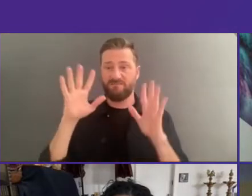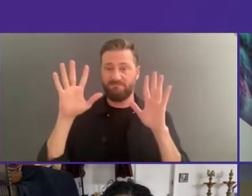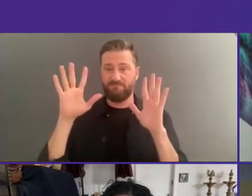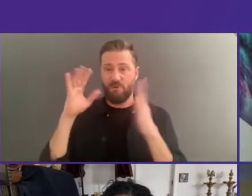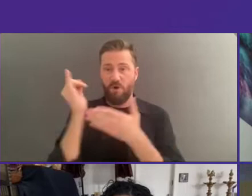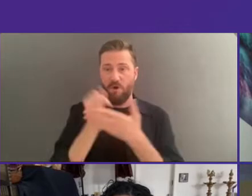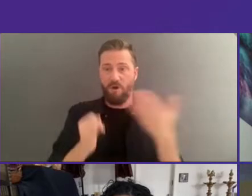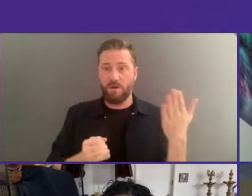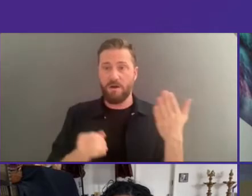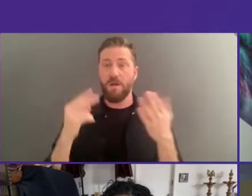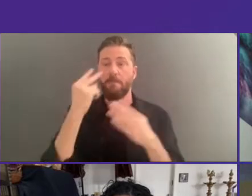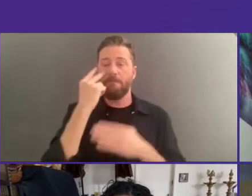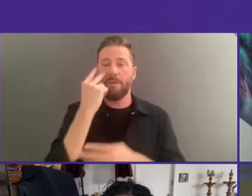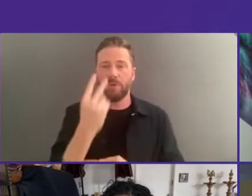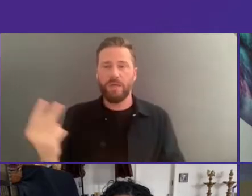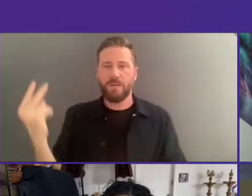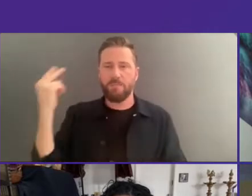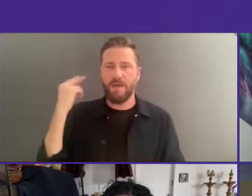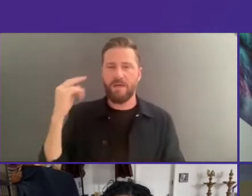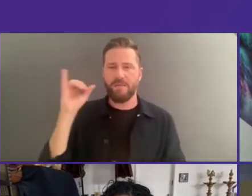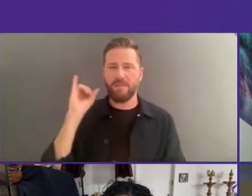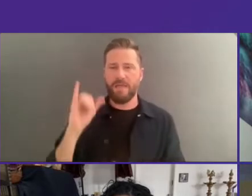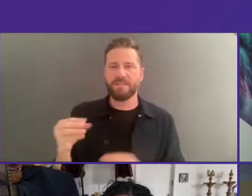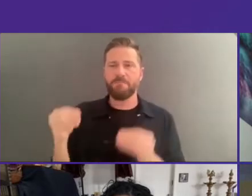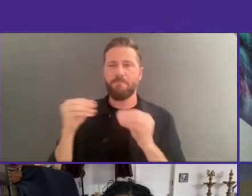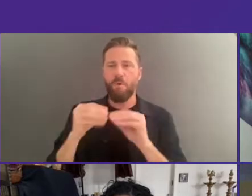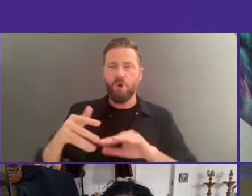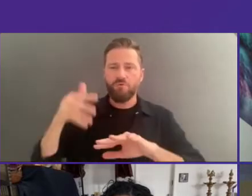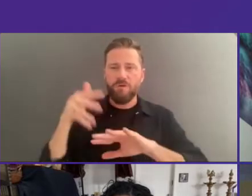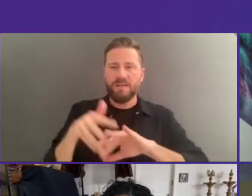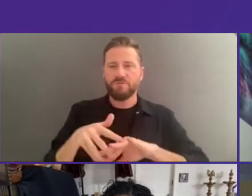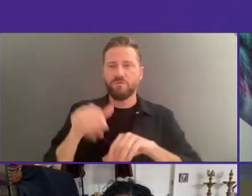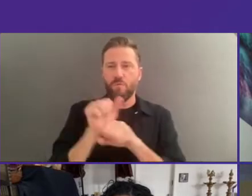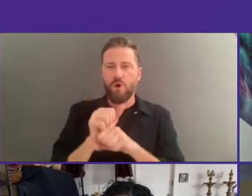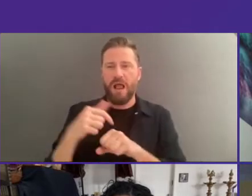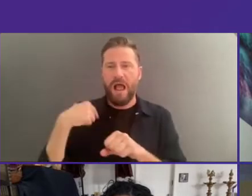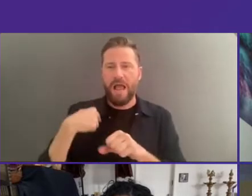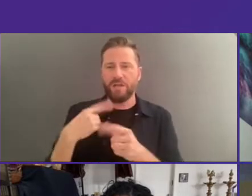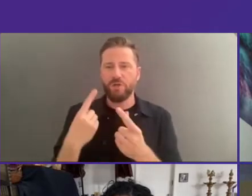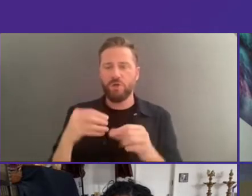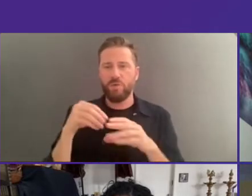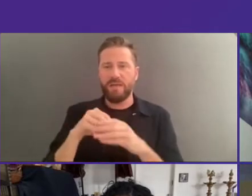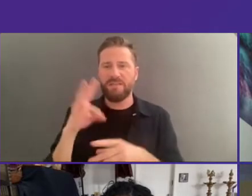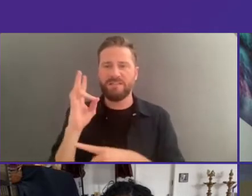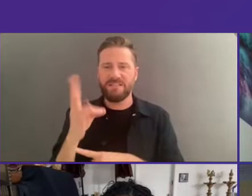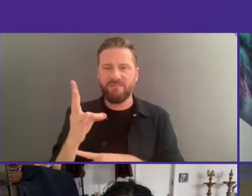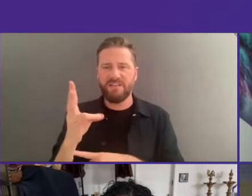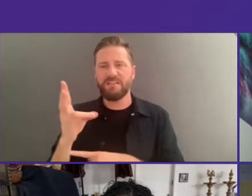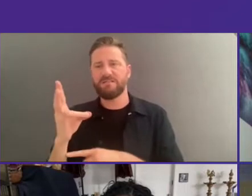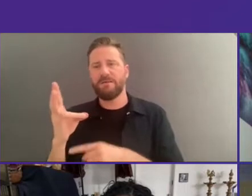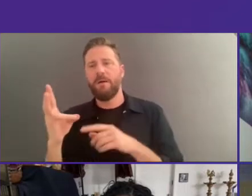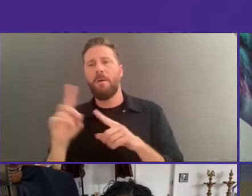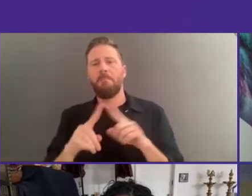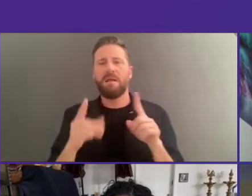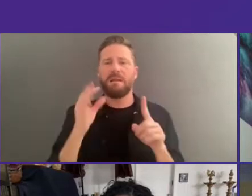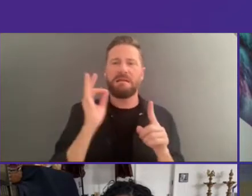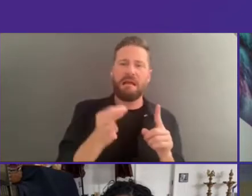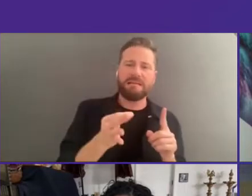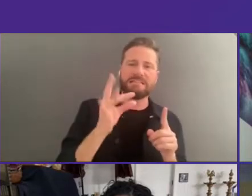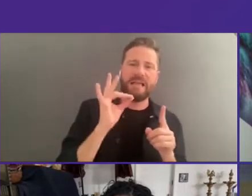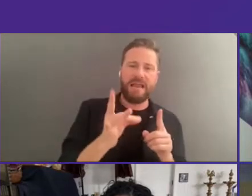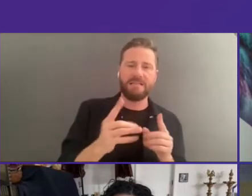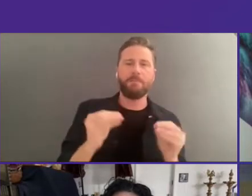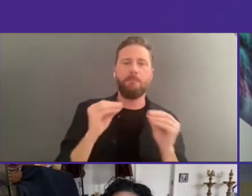since that is more grassroots work I have done in the 70s, although 90s, 80s, I was more focusing in